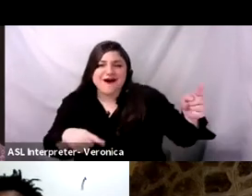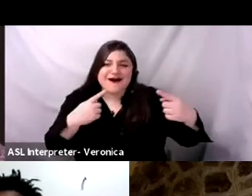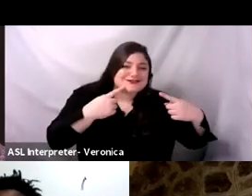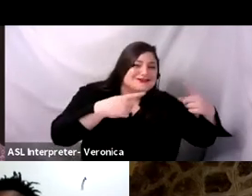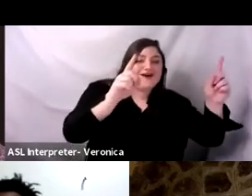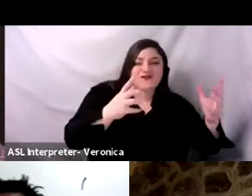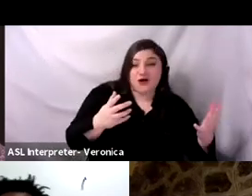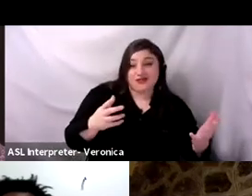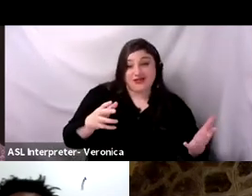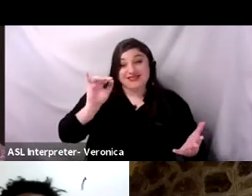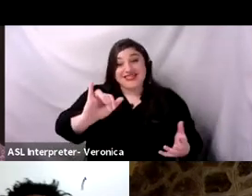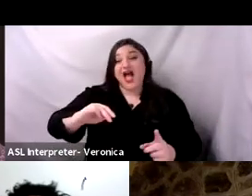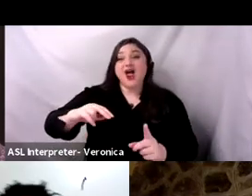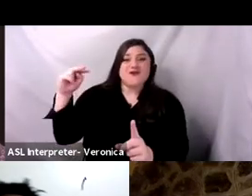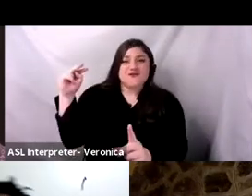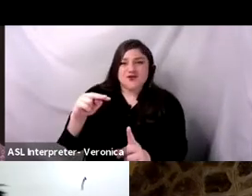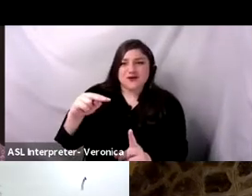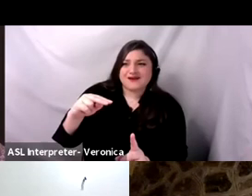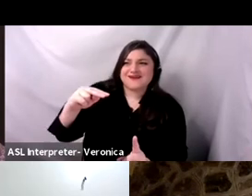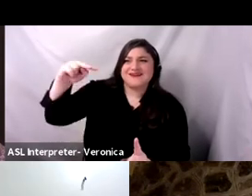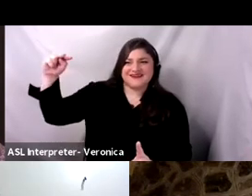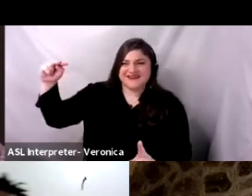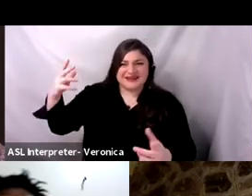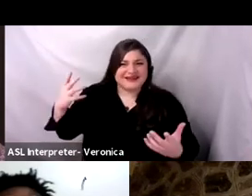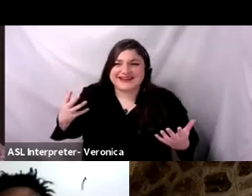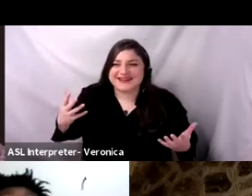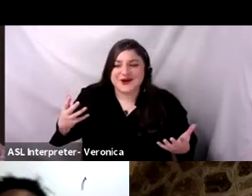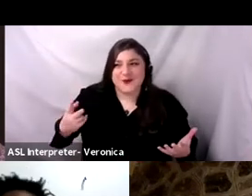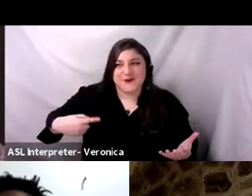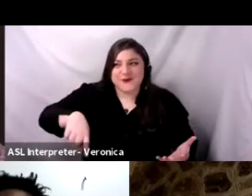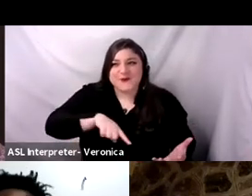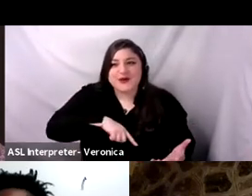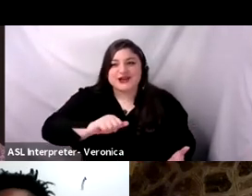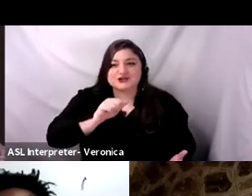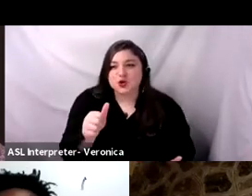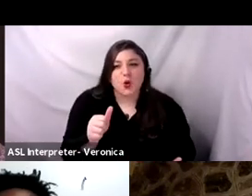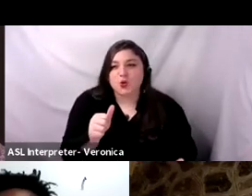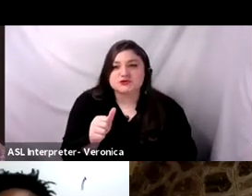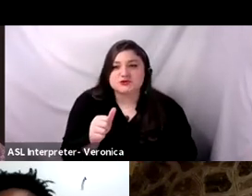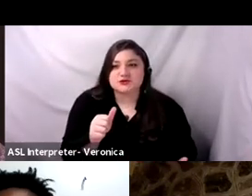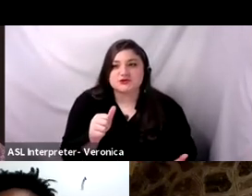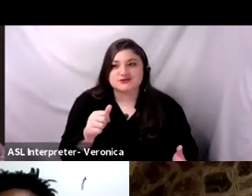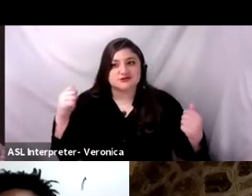isn't something that to us, you know, I'd wanna even like